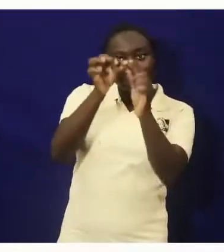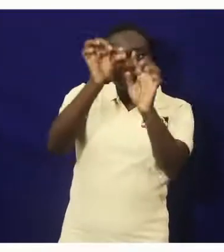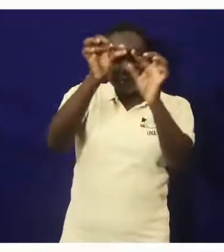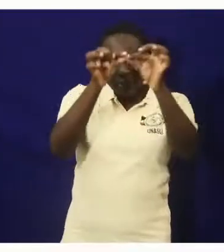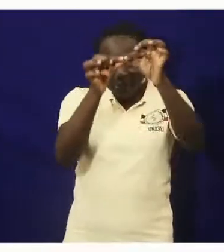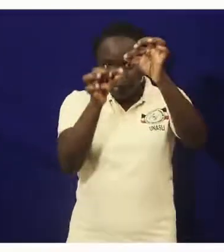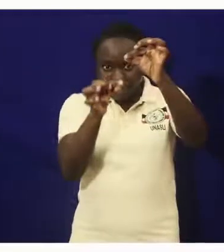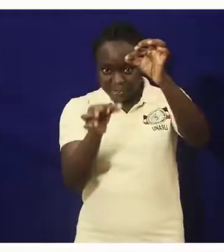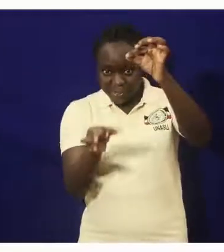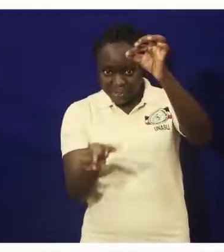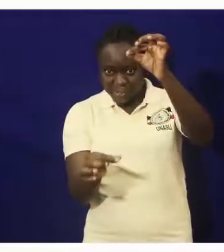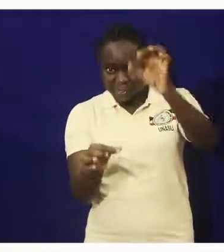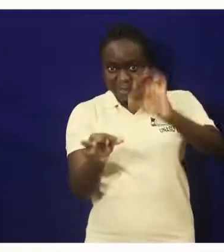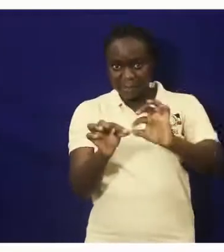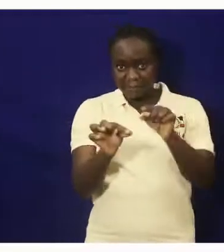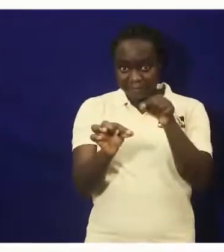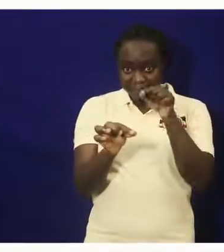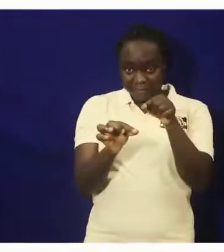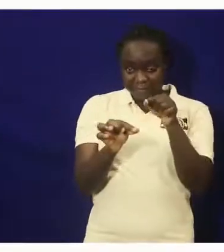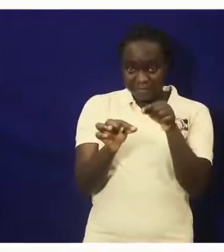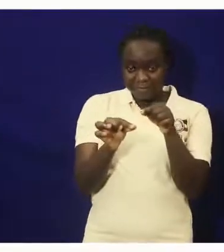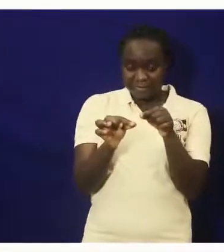we call